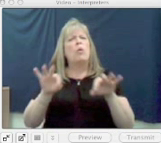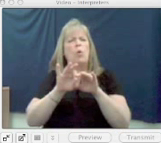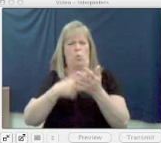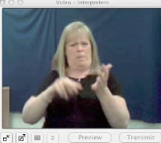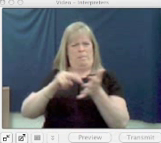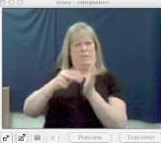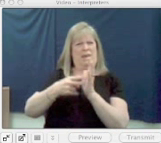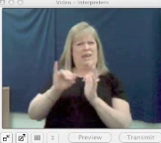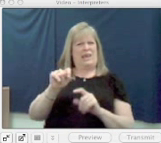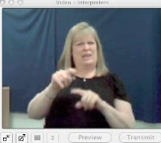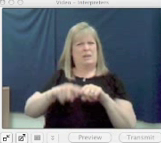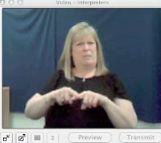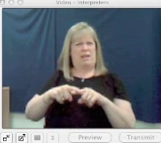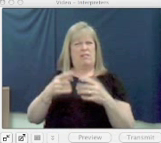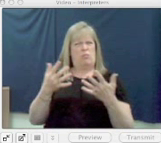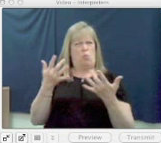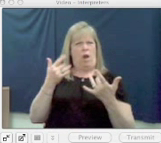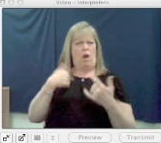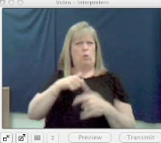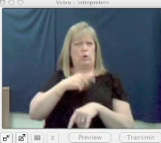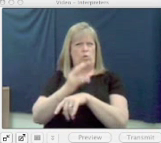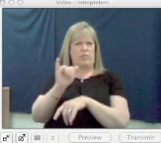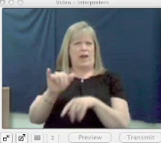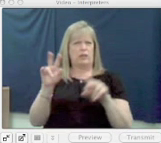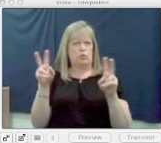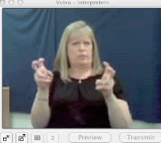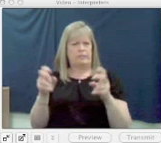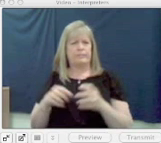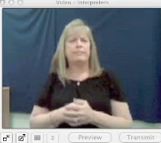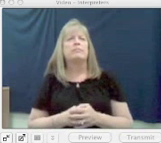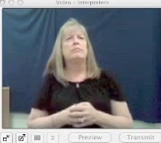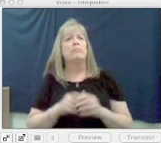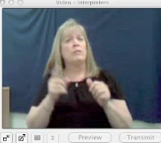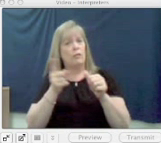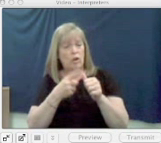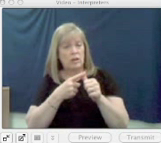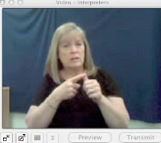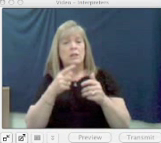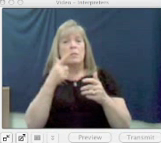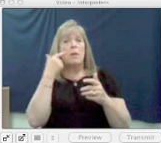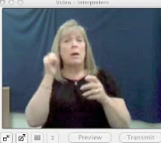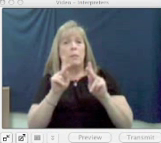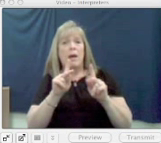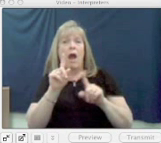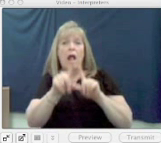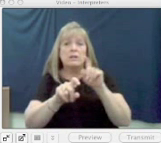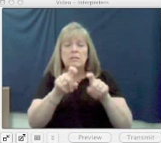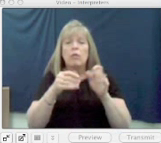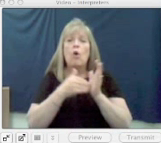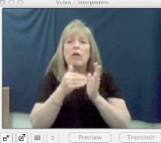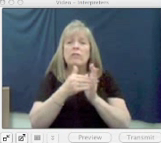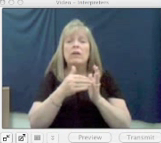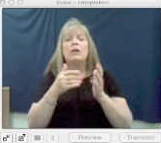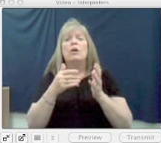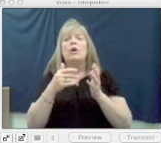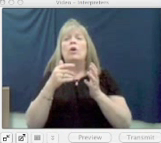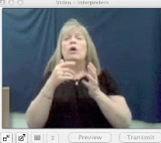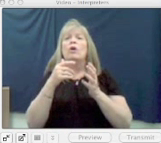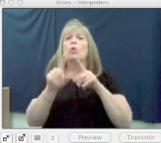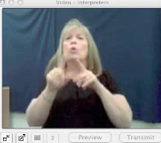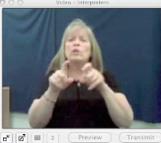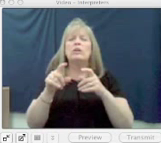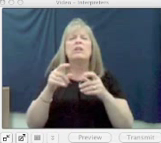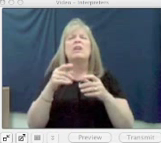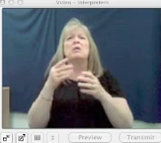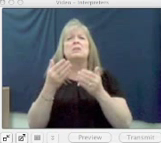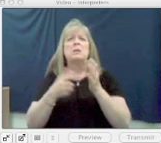use it. First, the very fact that people ask us questions about what seem oversimplified, how do you